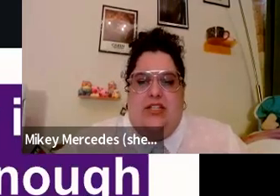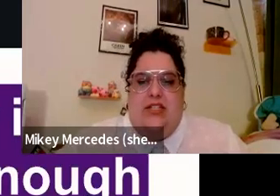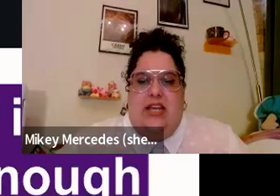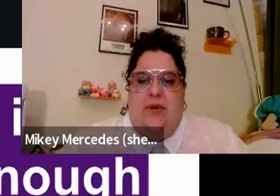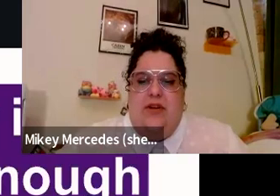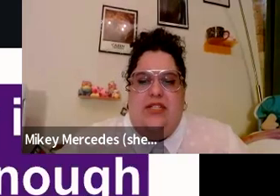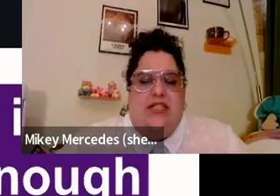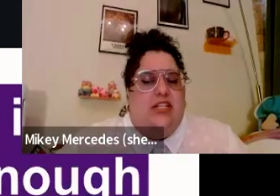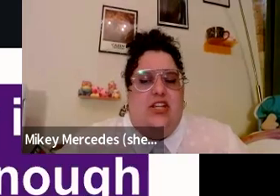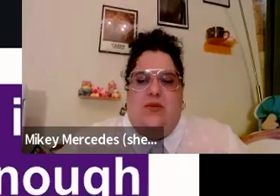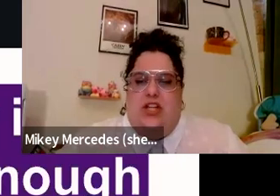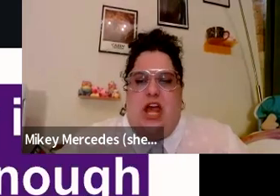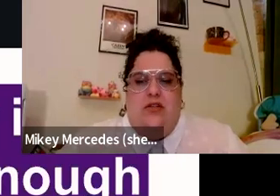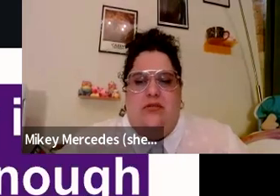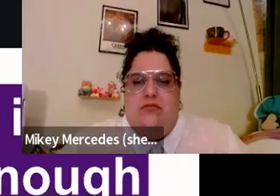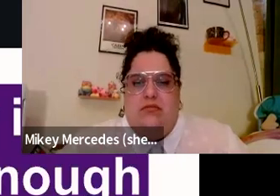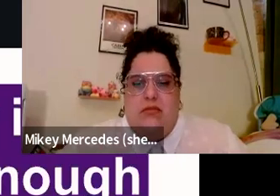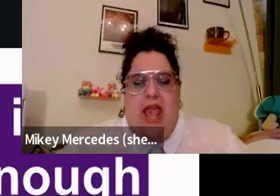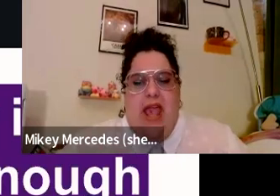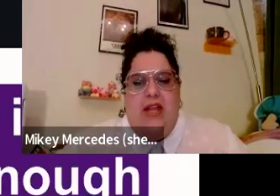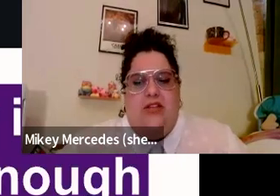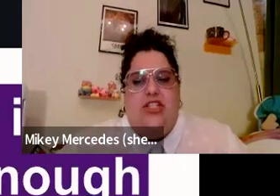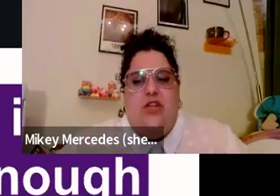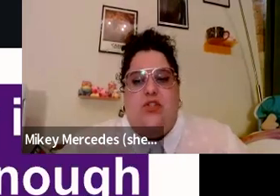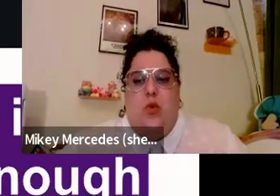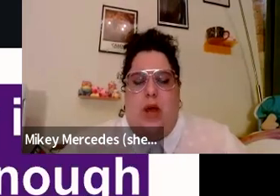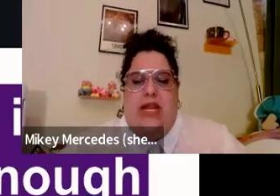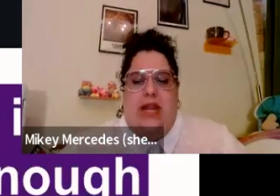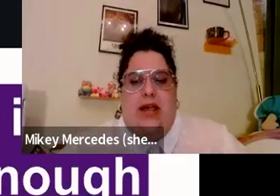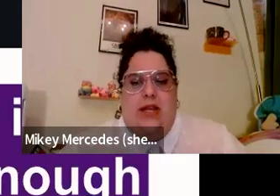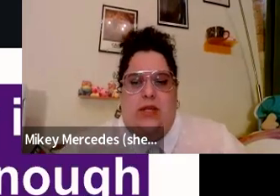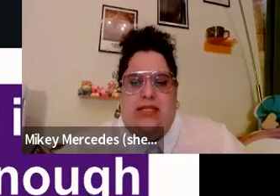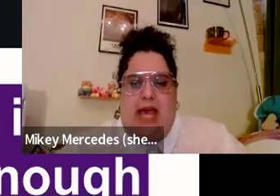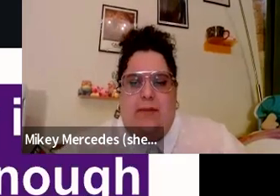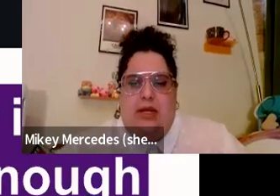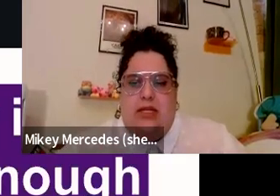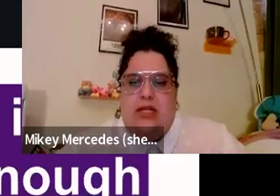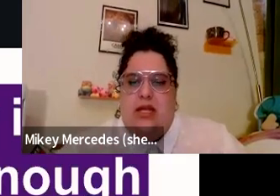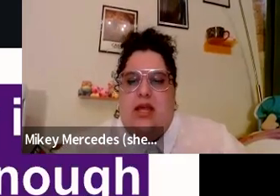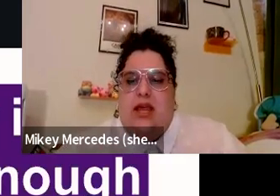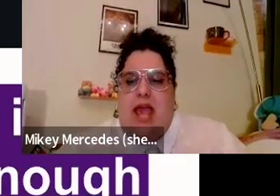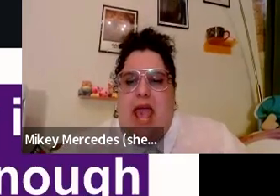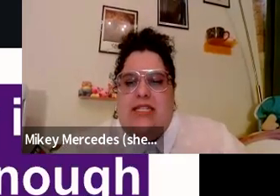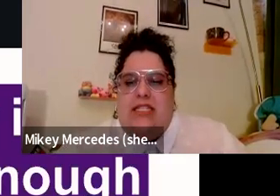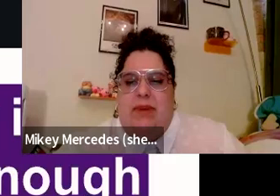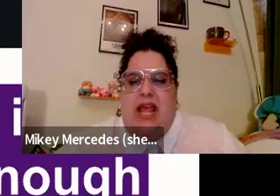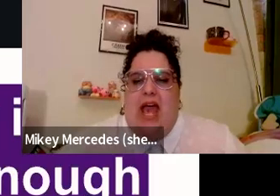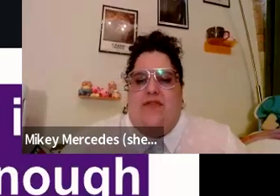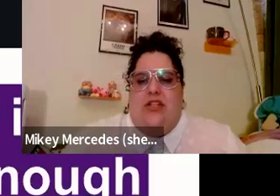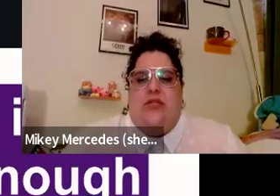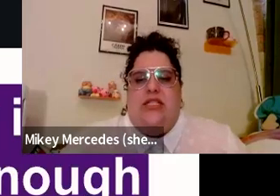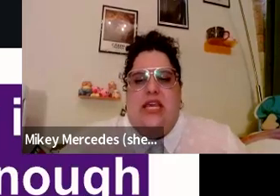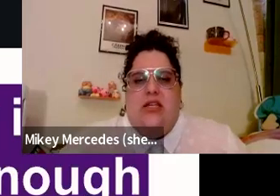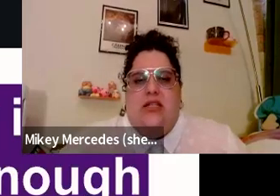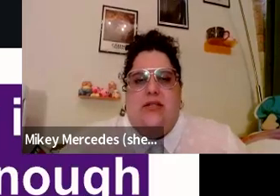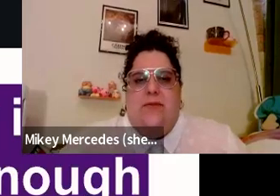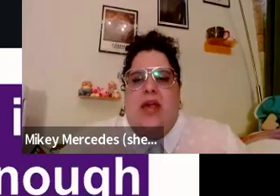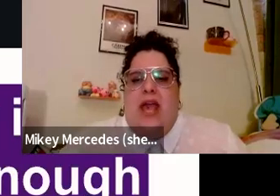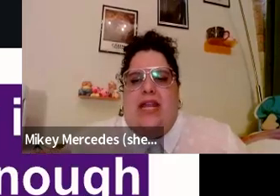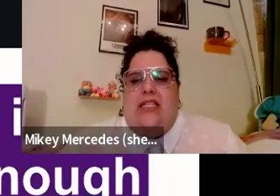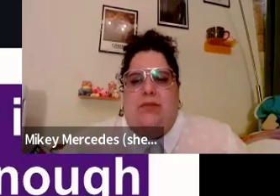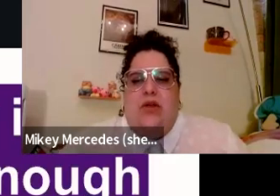I wanted to explain my situation in my native language. Writing back and forth would take away the context I wanted to